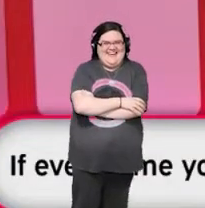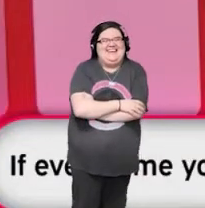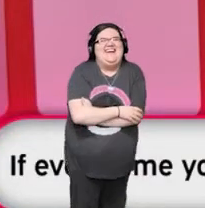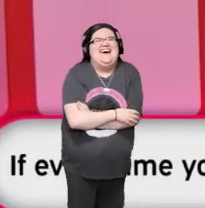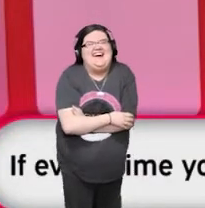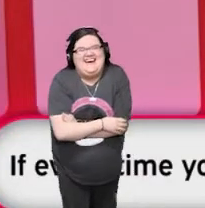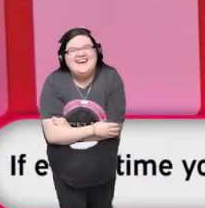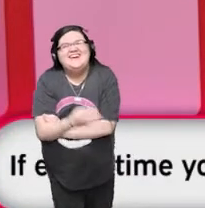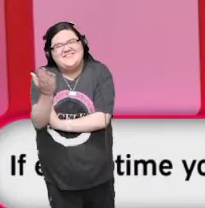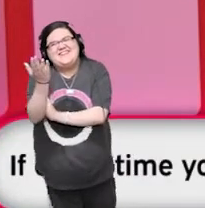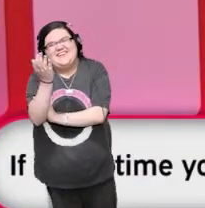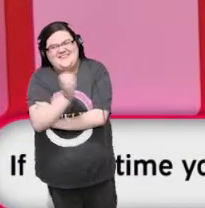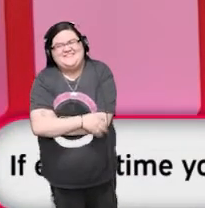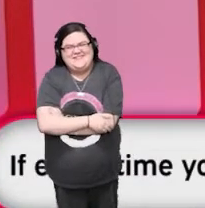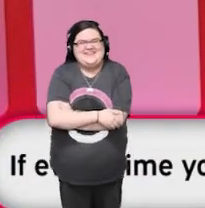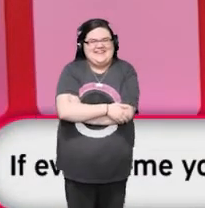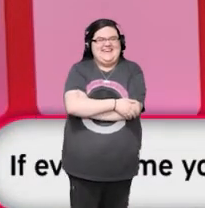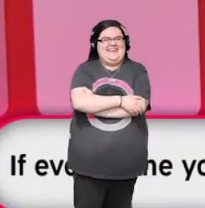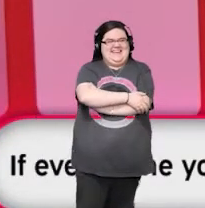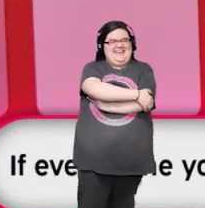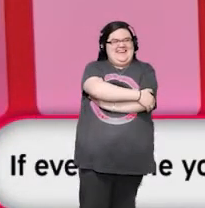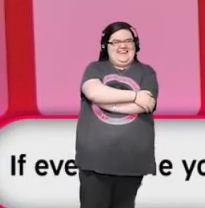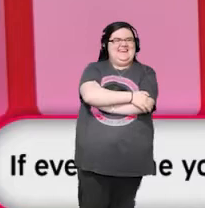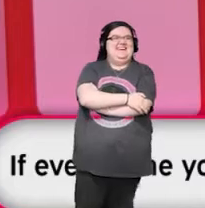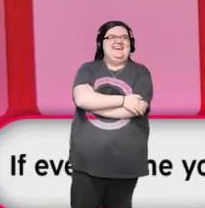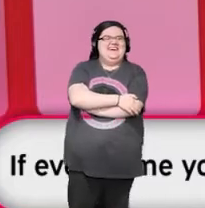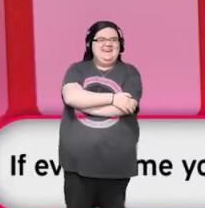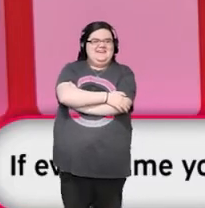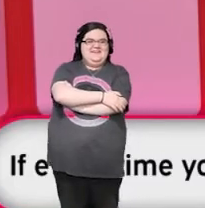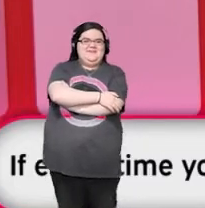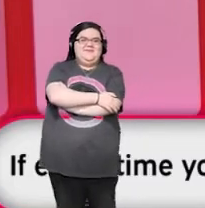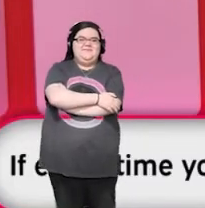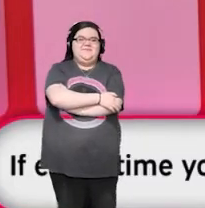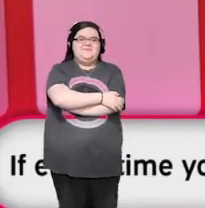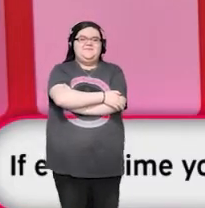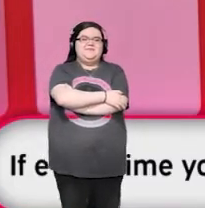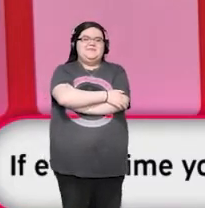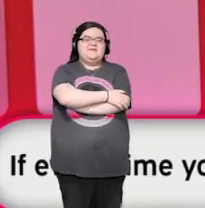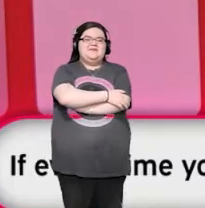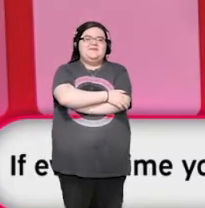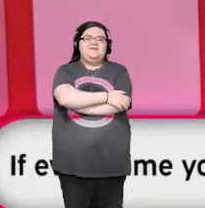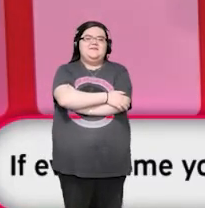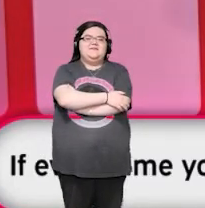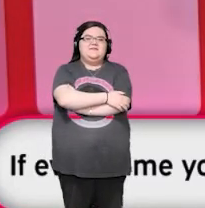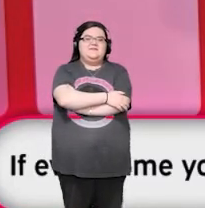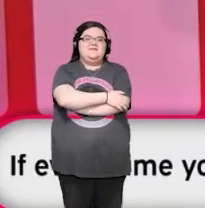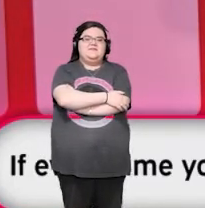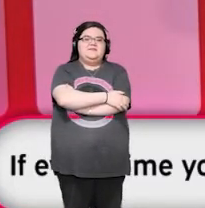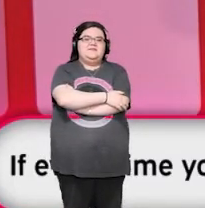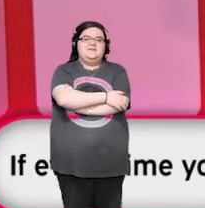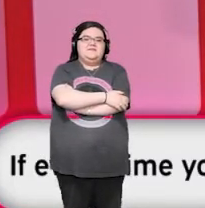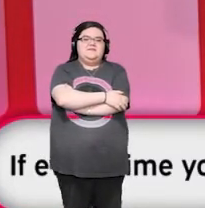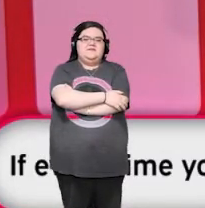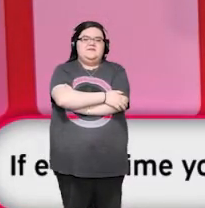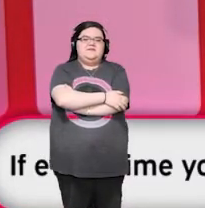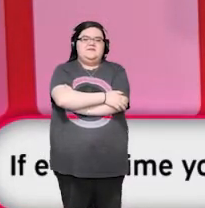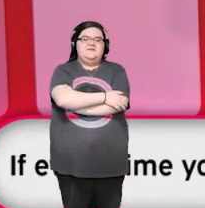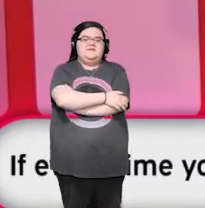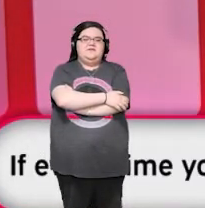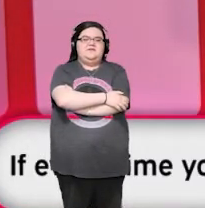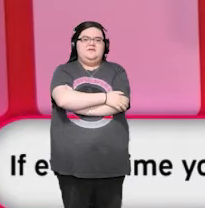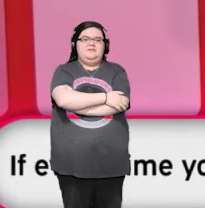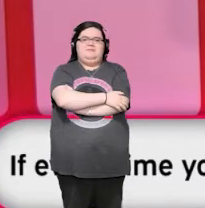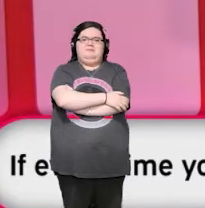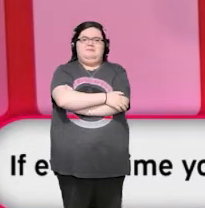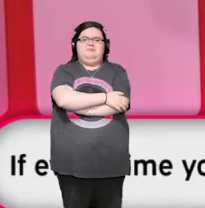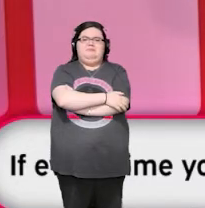Bangarang again. If you get that reference, you get it. What's the story of Balamori, wouldn't you like to know? Every time. A kid song